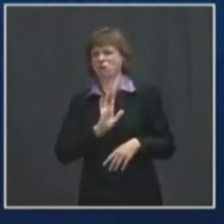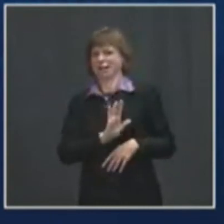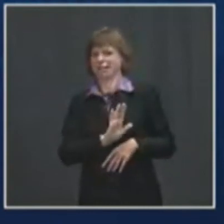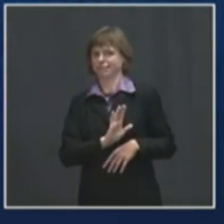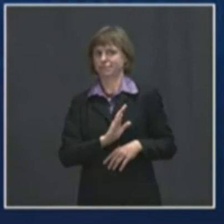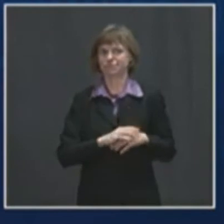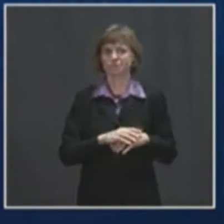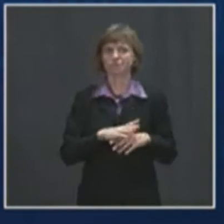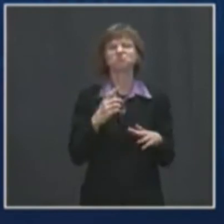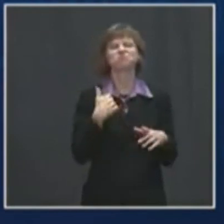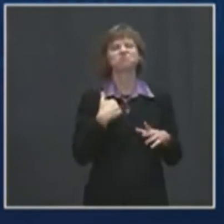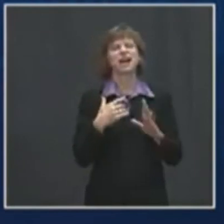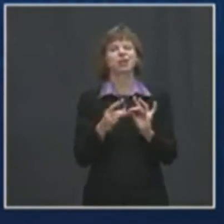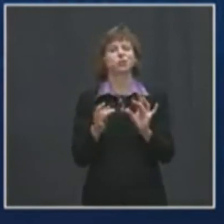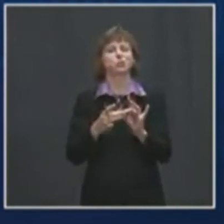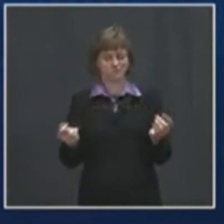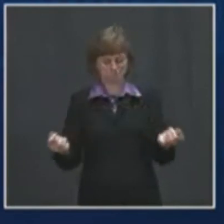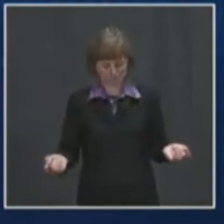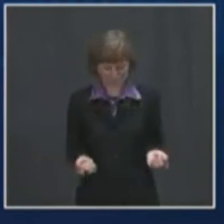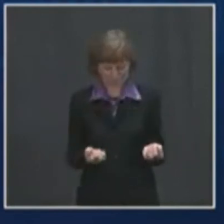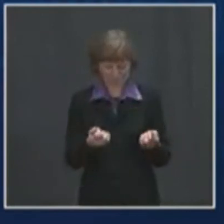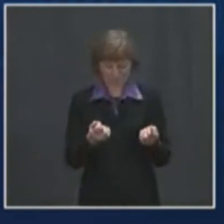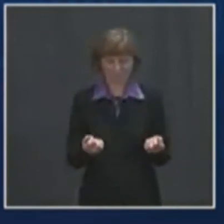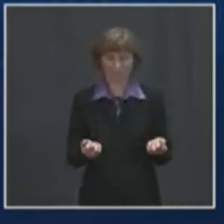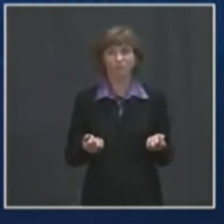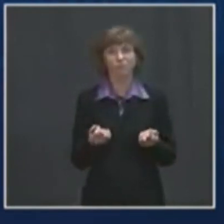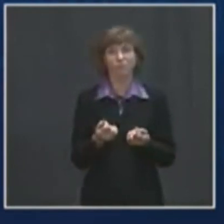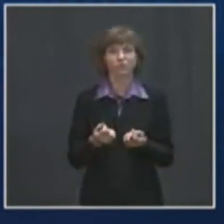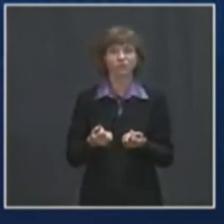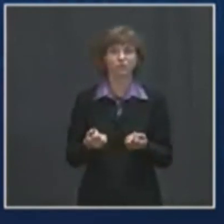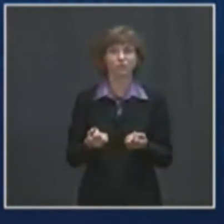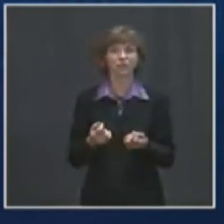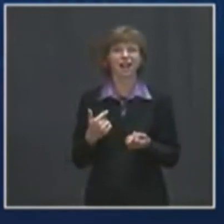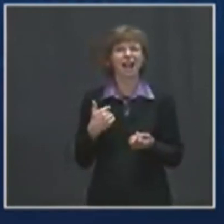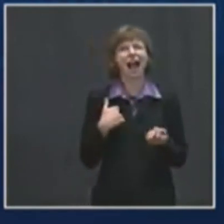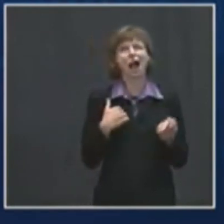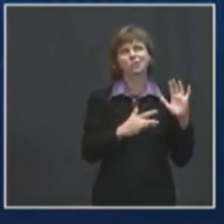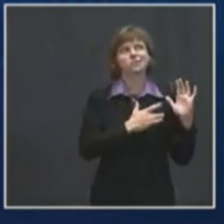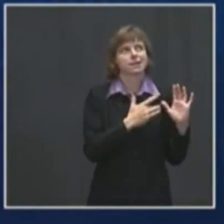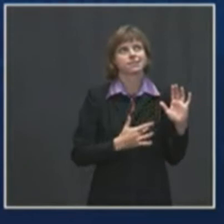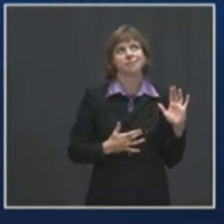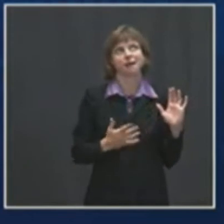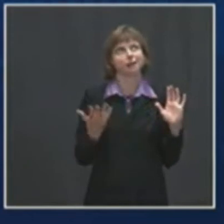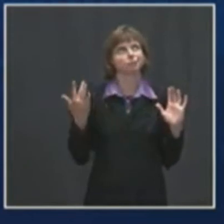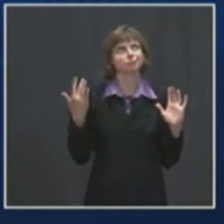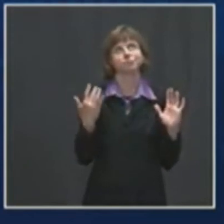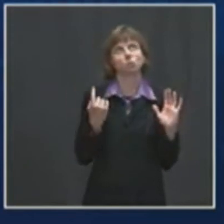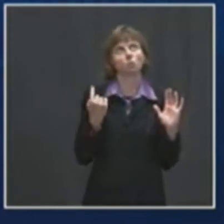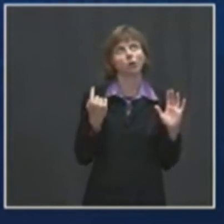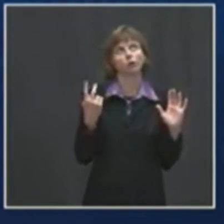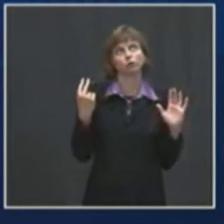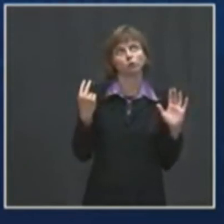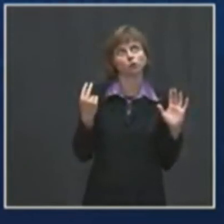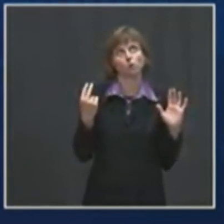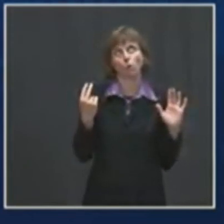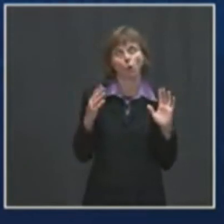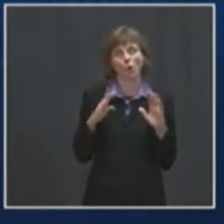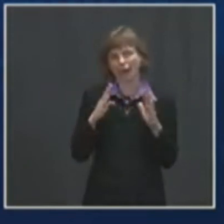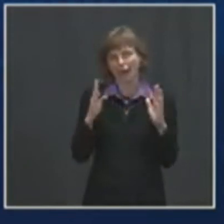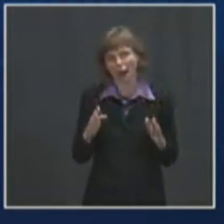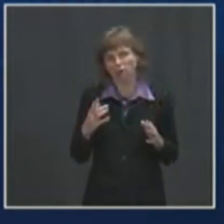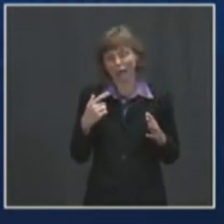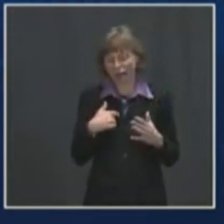anecdote. I was testifying sometime a year or two ago in the House. And when I finished